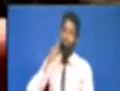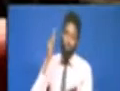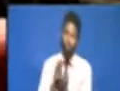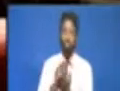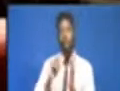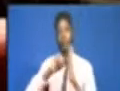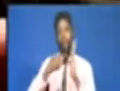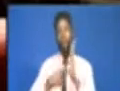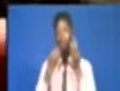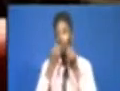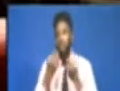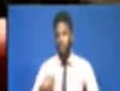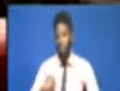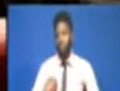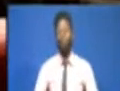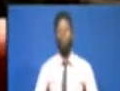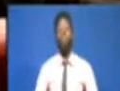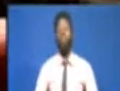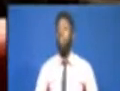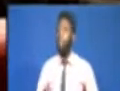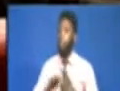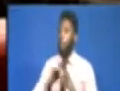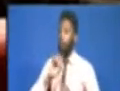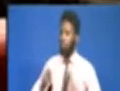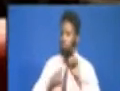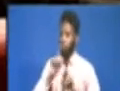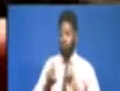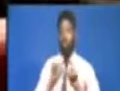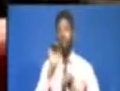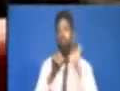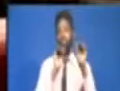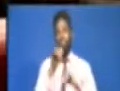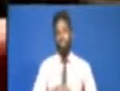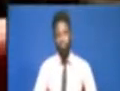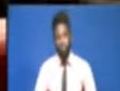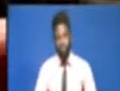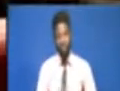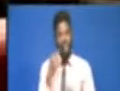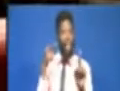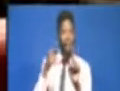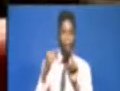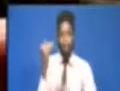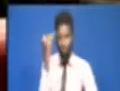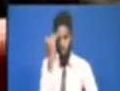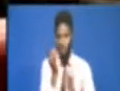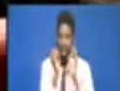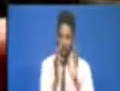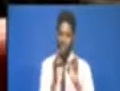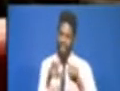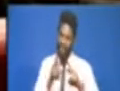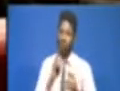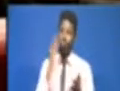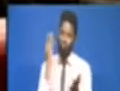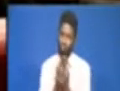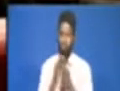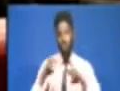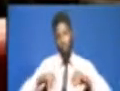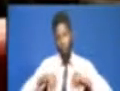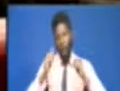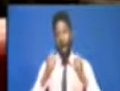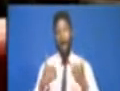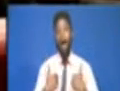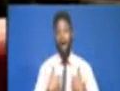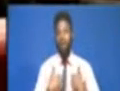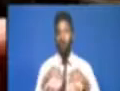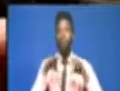questions to establish your suitability to hold the office to which His Excellency